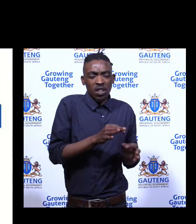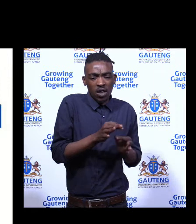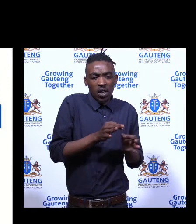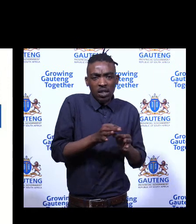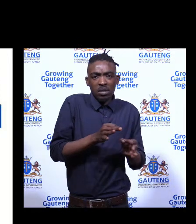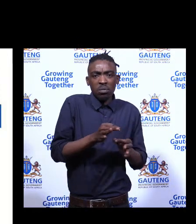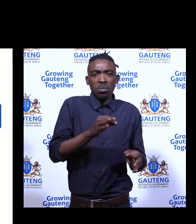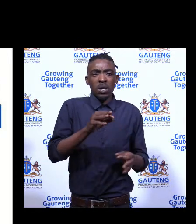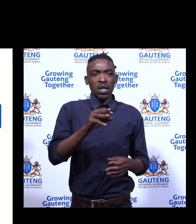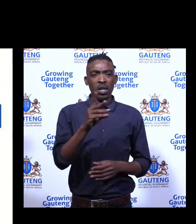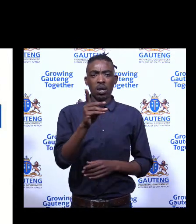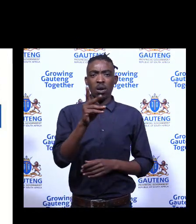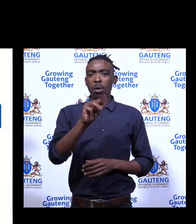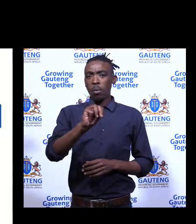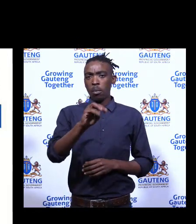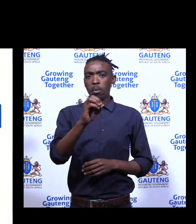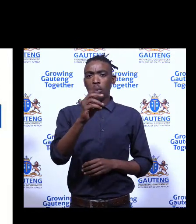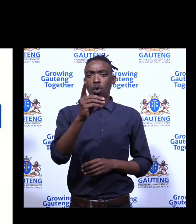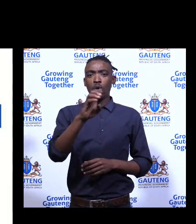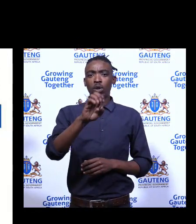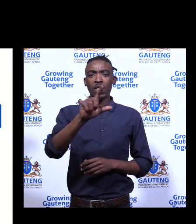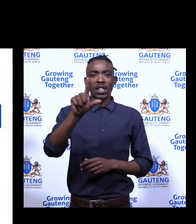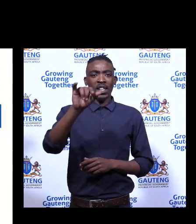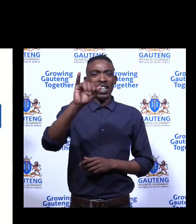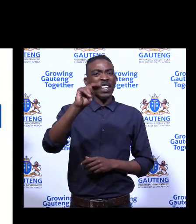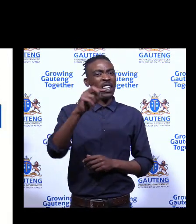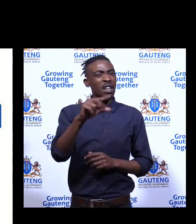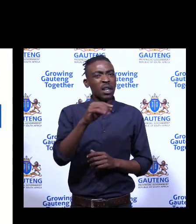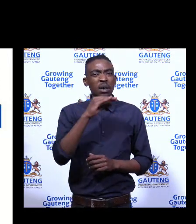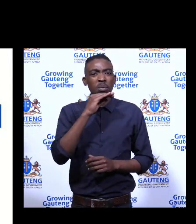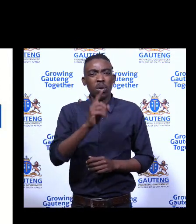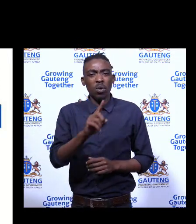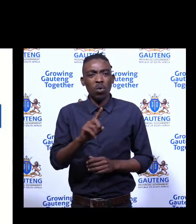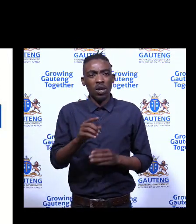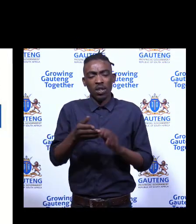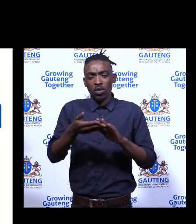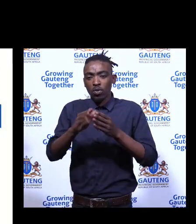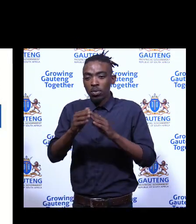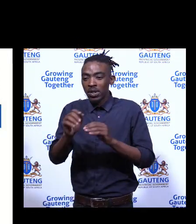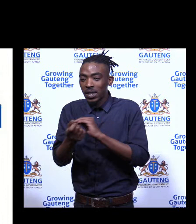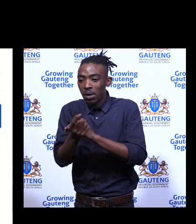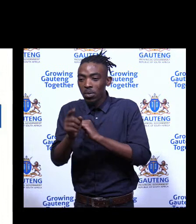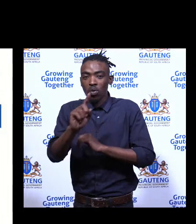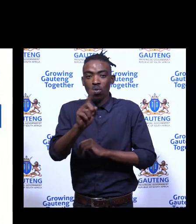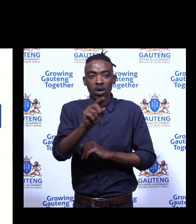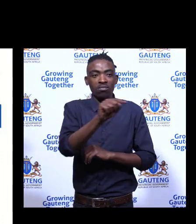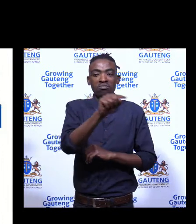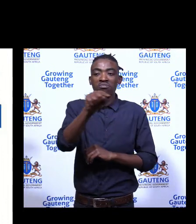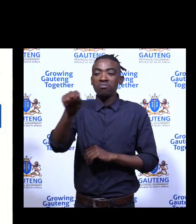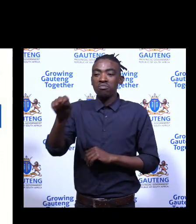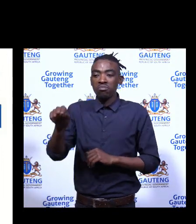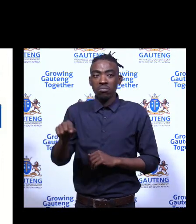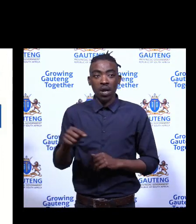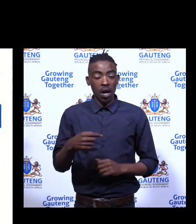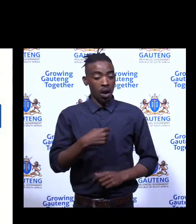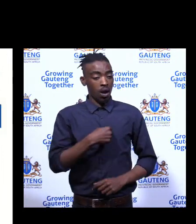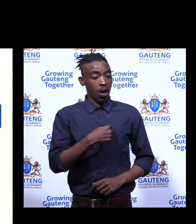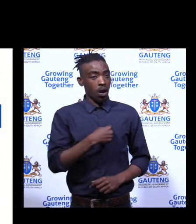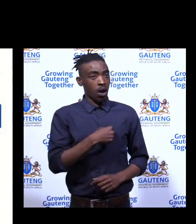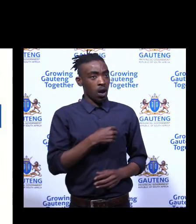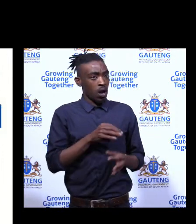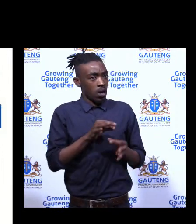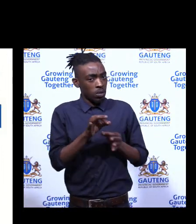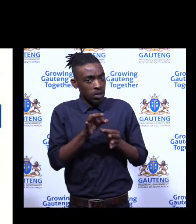work and what is happening on different communities, I would be bringing the aspect of the